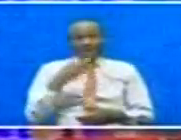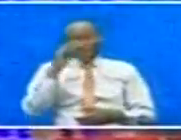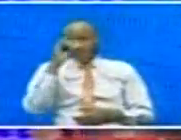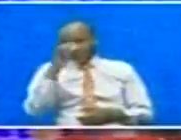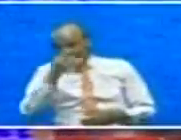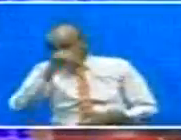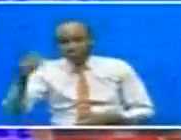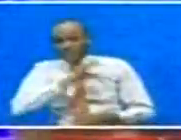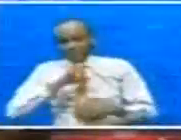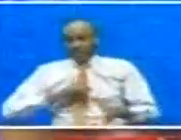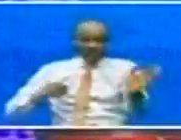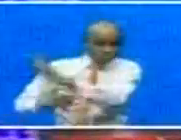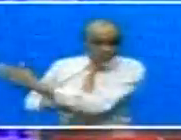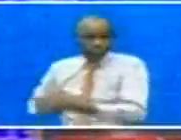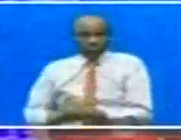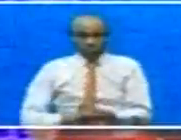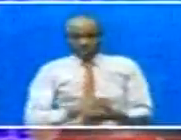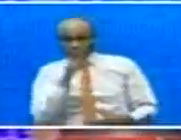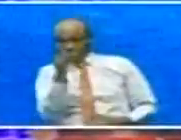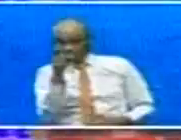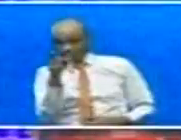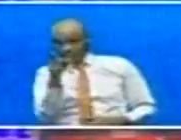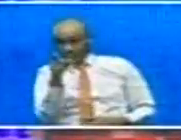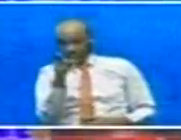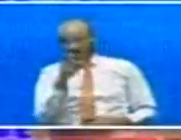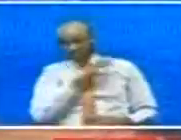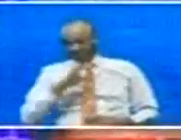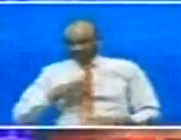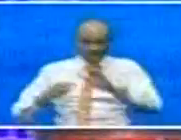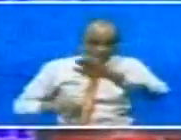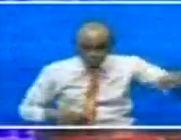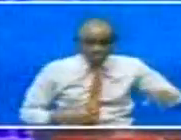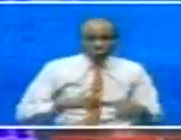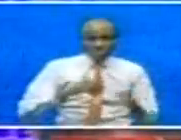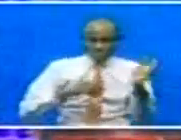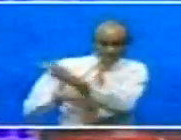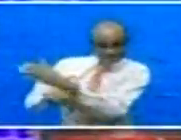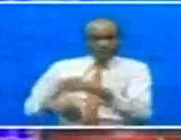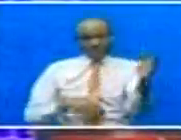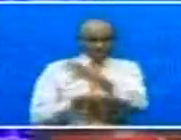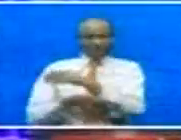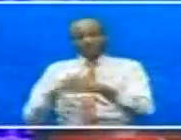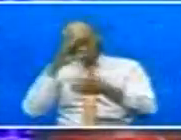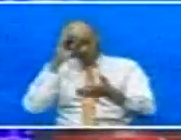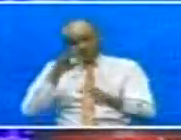you're a Christian. So-and-so, you're a Christian. So-and-so, you're a Christian. And you get the bullet.